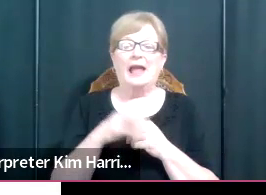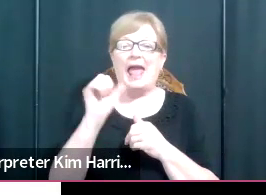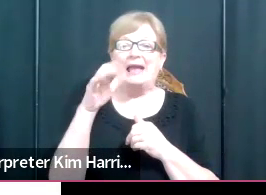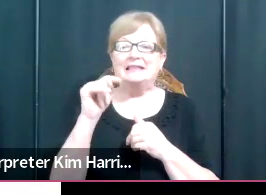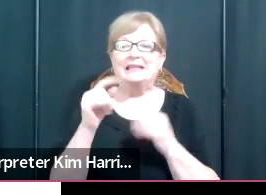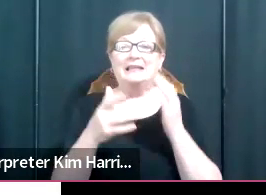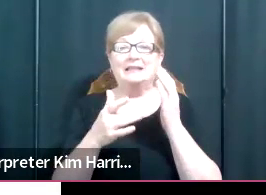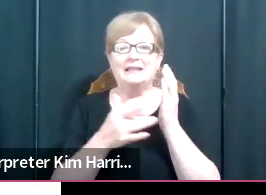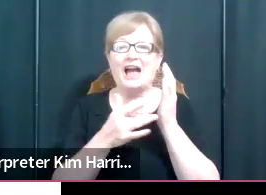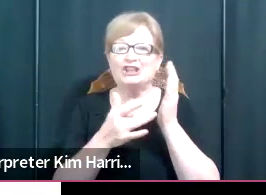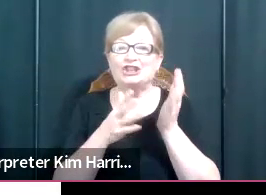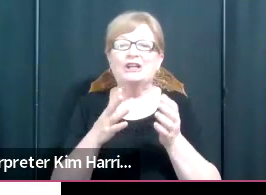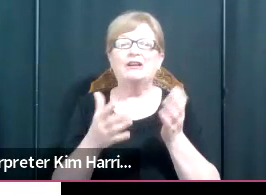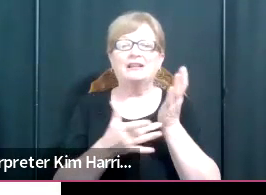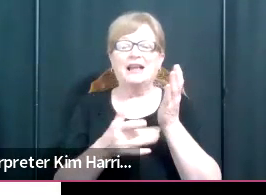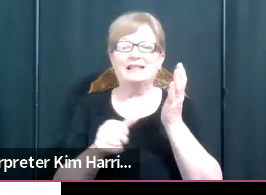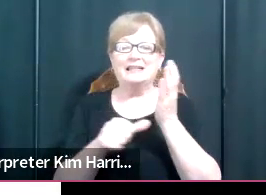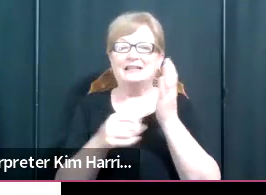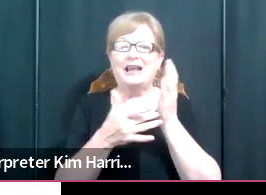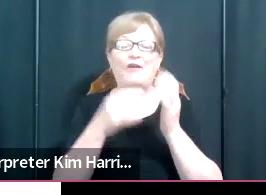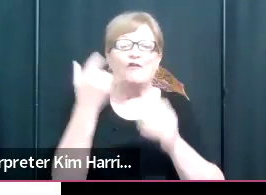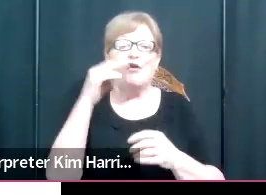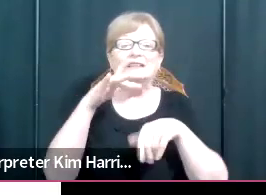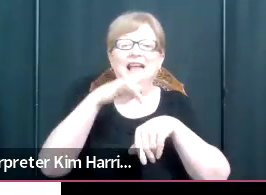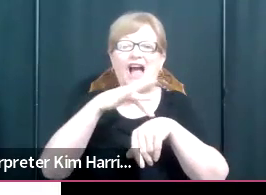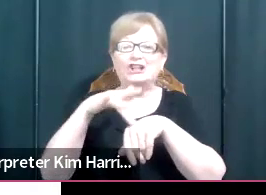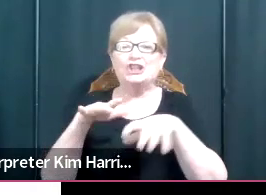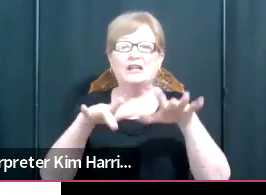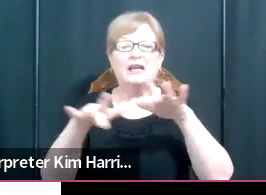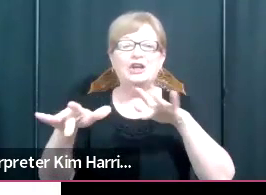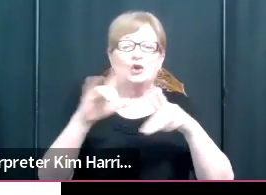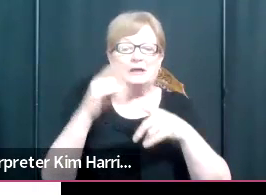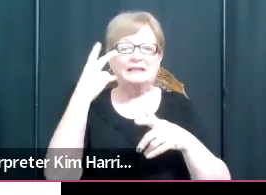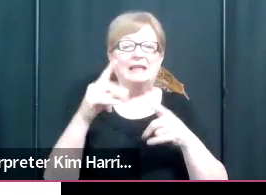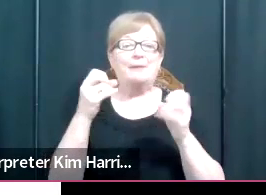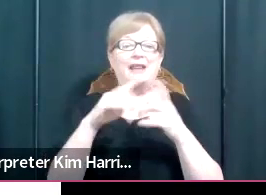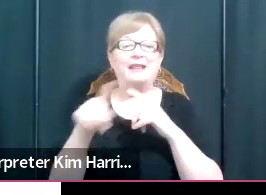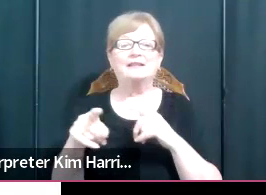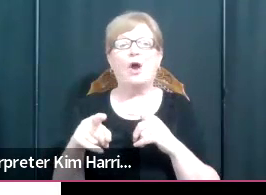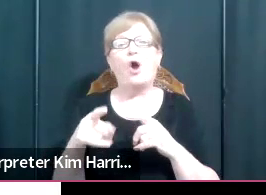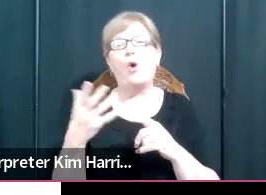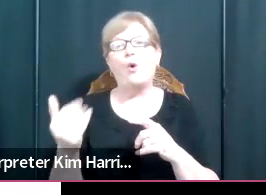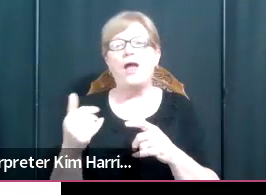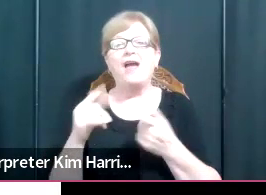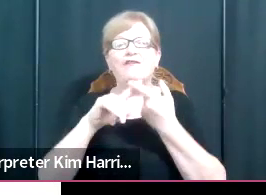Assistive technology for touch. Again, we have all kinds of things. You can tell that our companion pets are really popular.